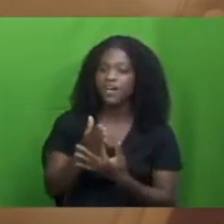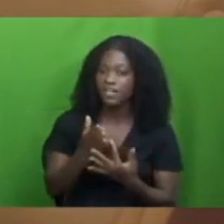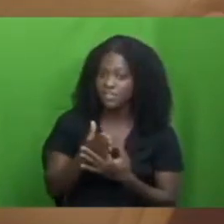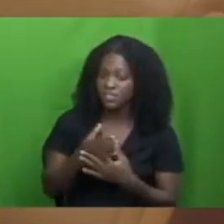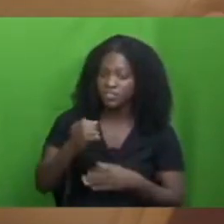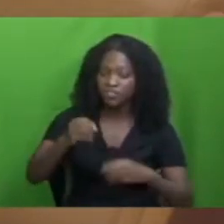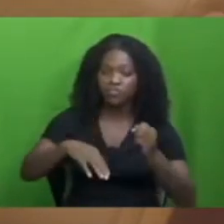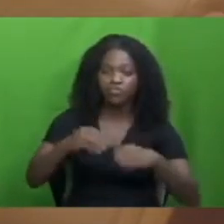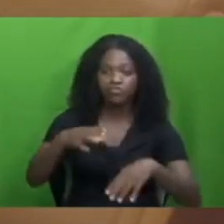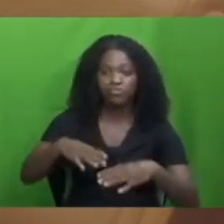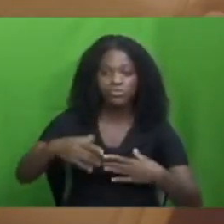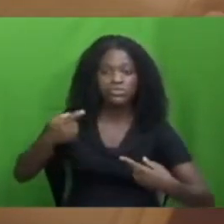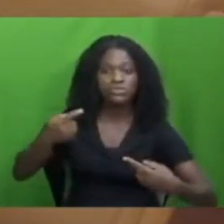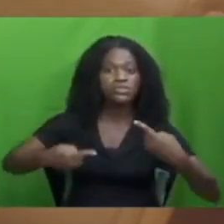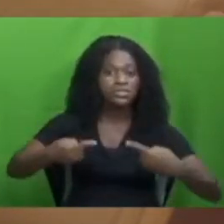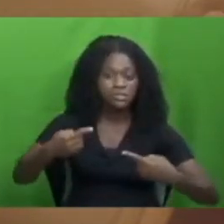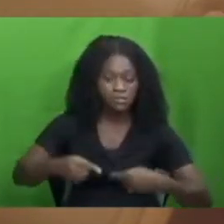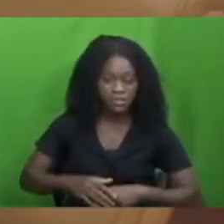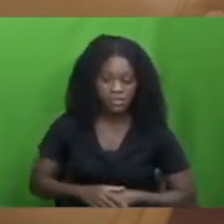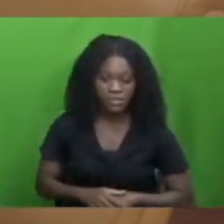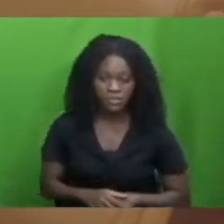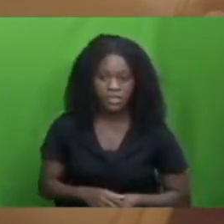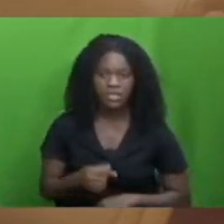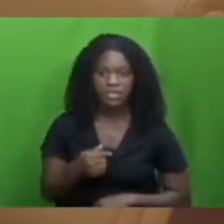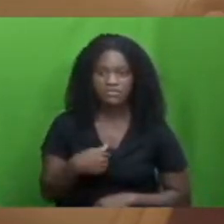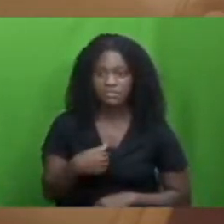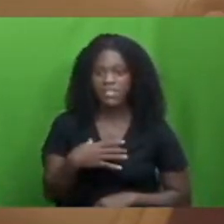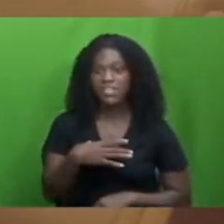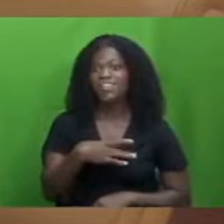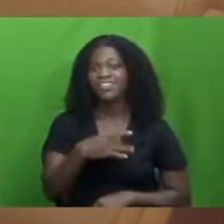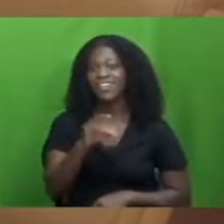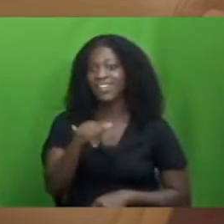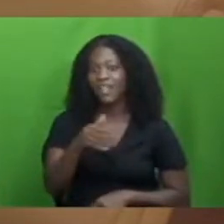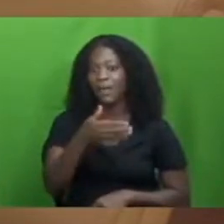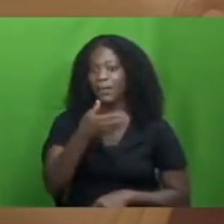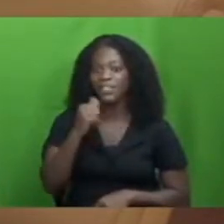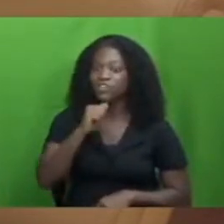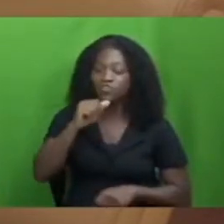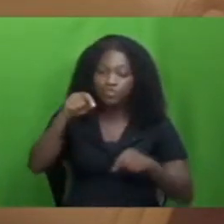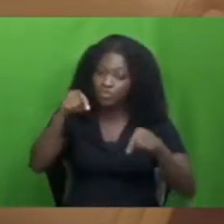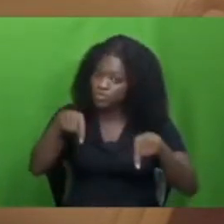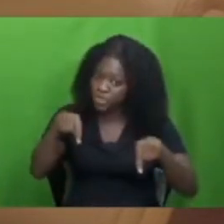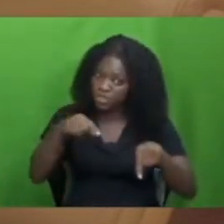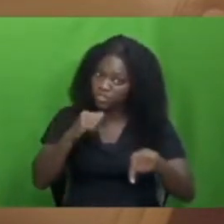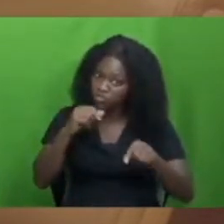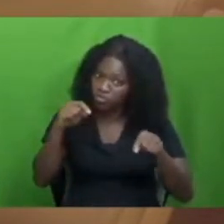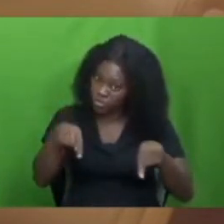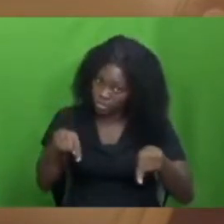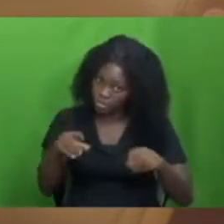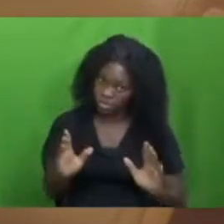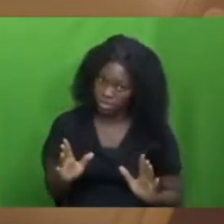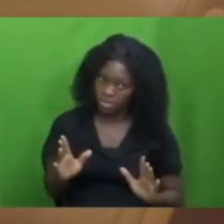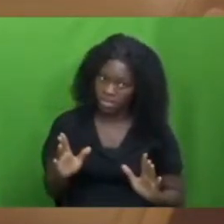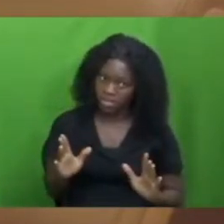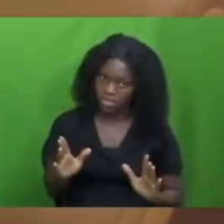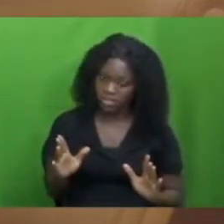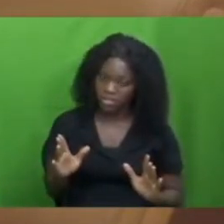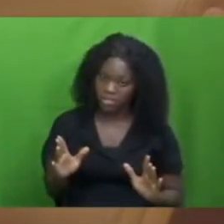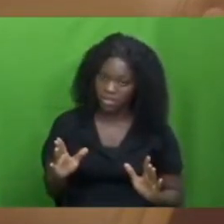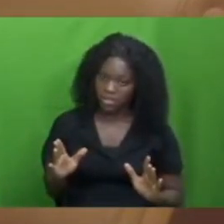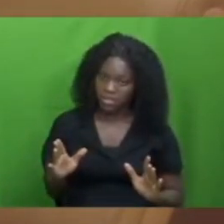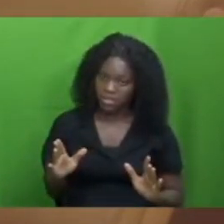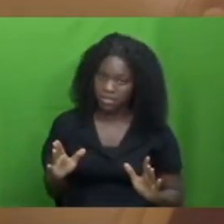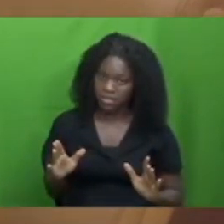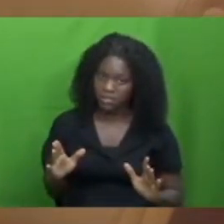minister, so that members can officially access it and then contribute to the debate. I